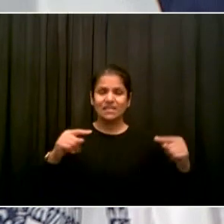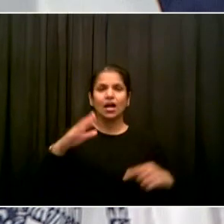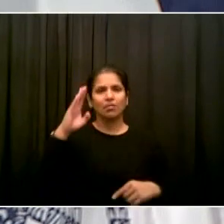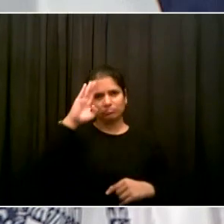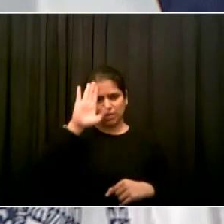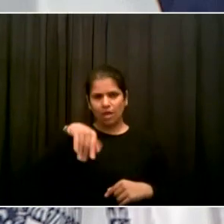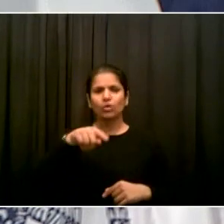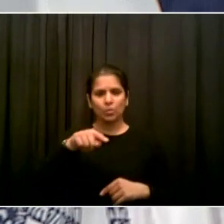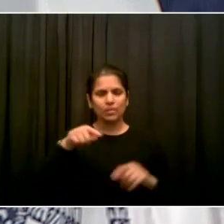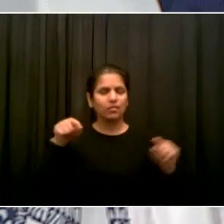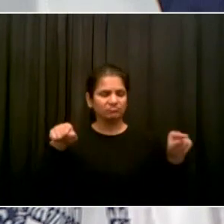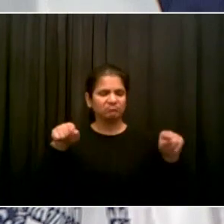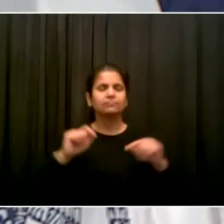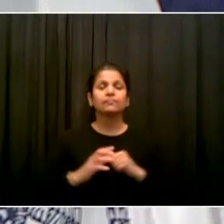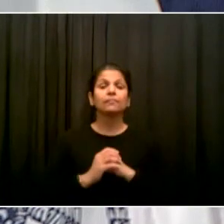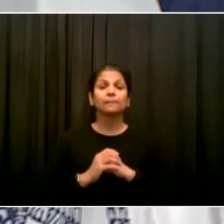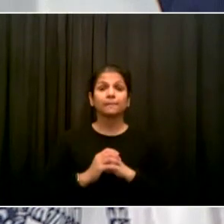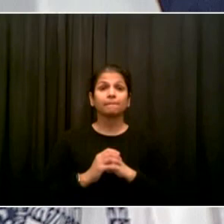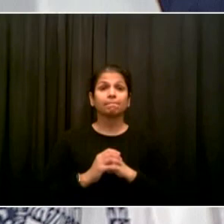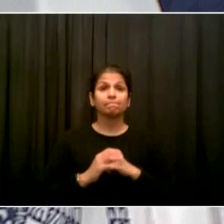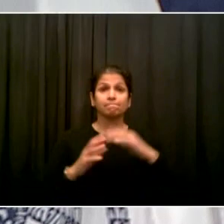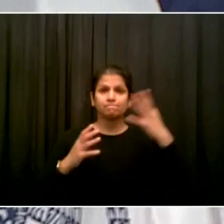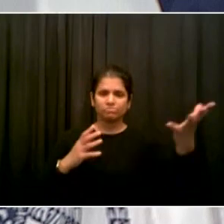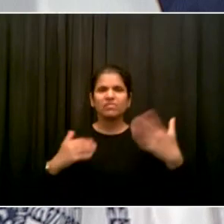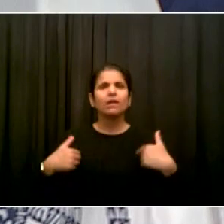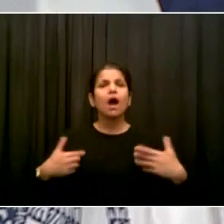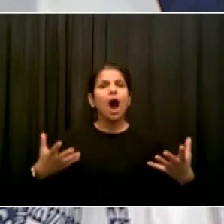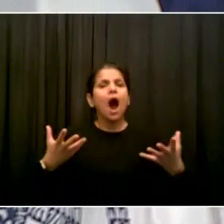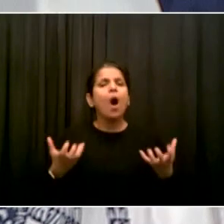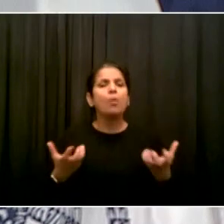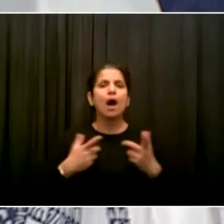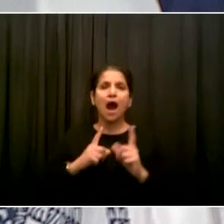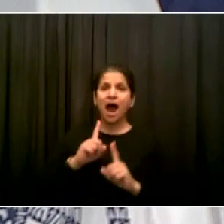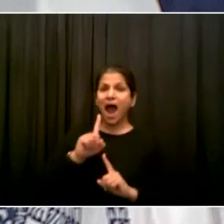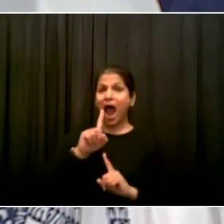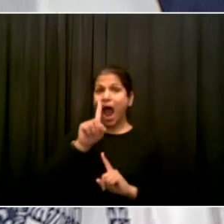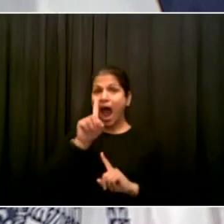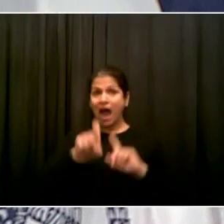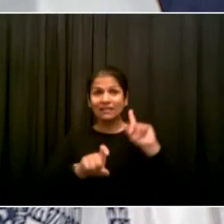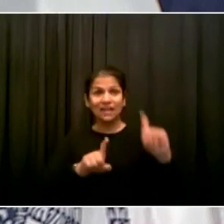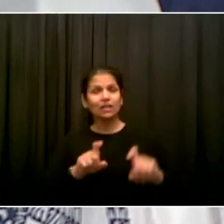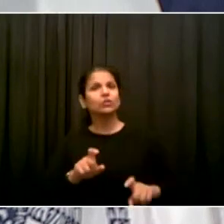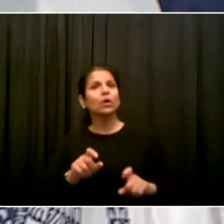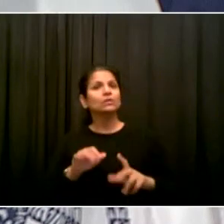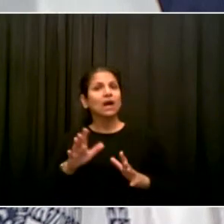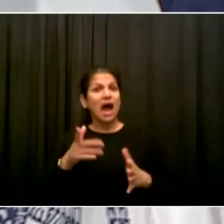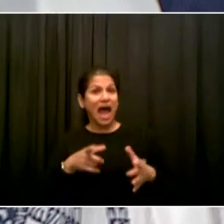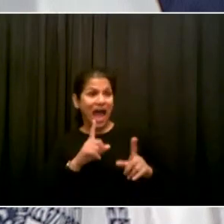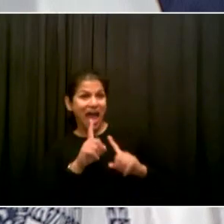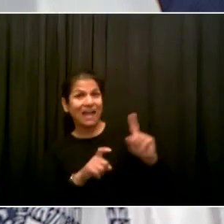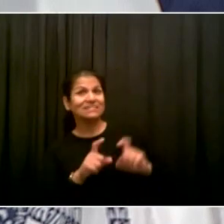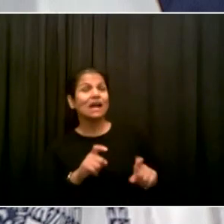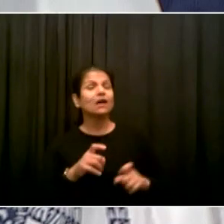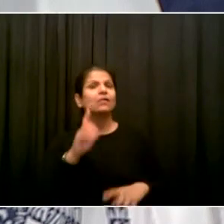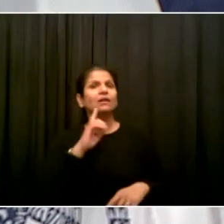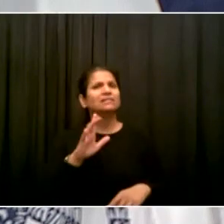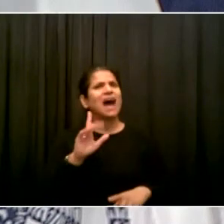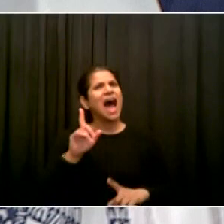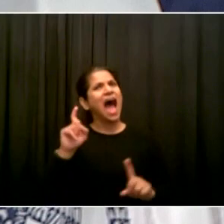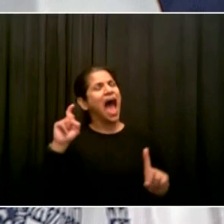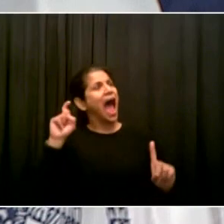not asking people to do something unless it's absolutely necessary. So I generally don't think,